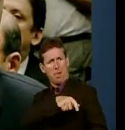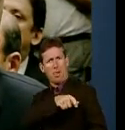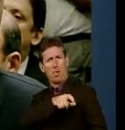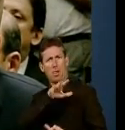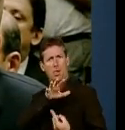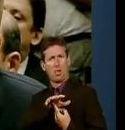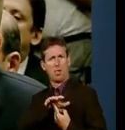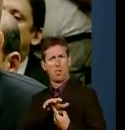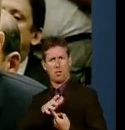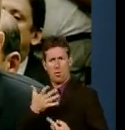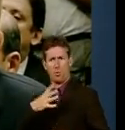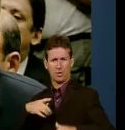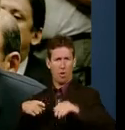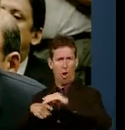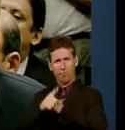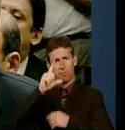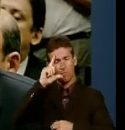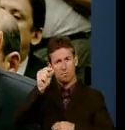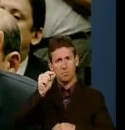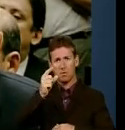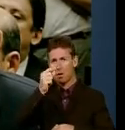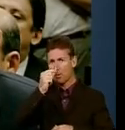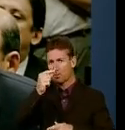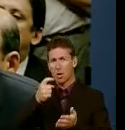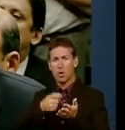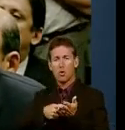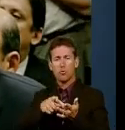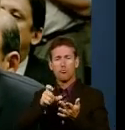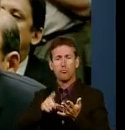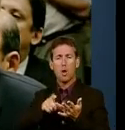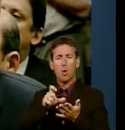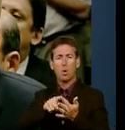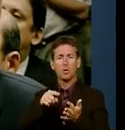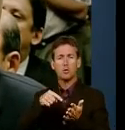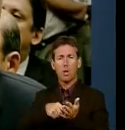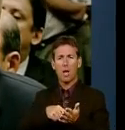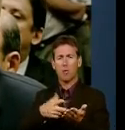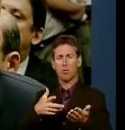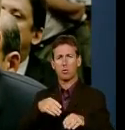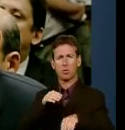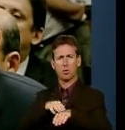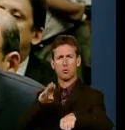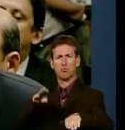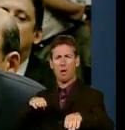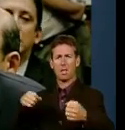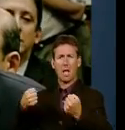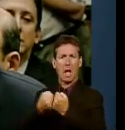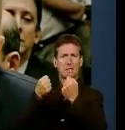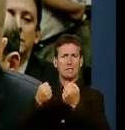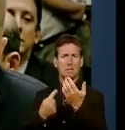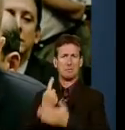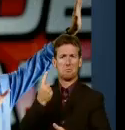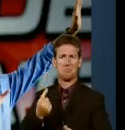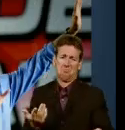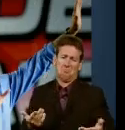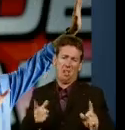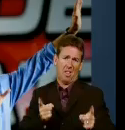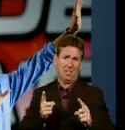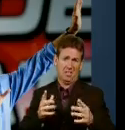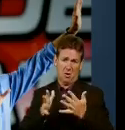danger. There could be ricochets, there are traffic accidents. Yes, this is